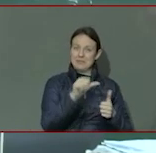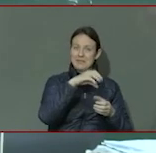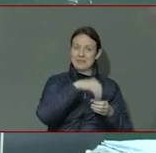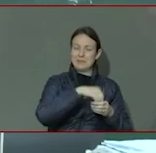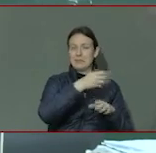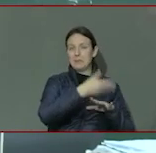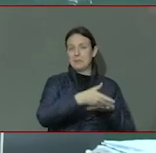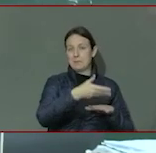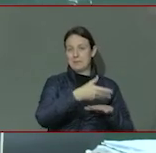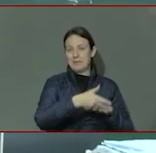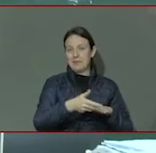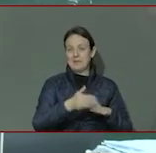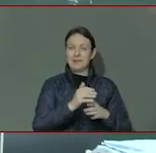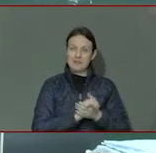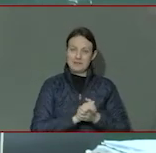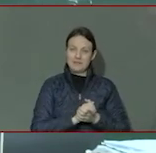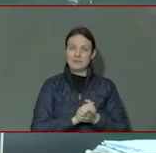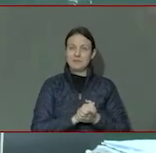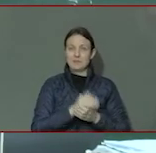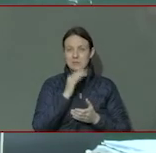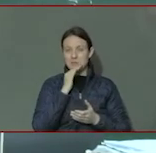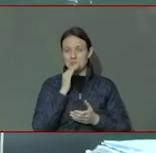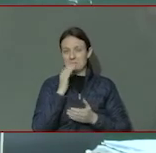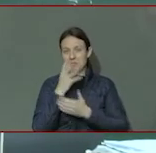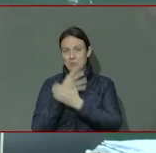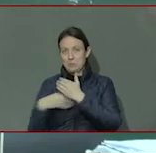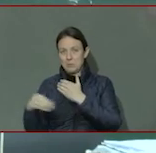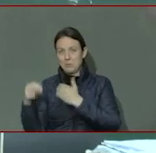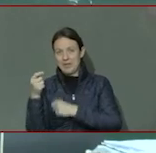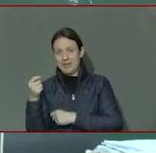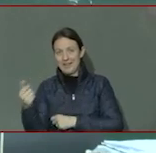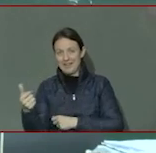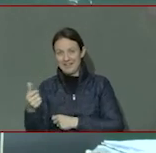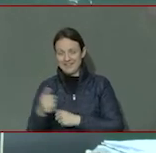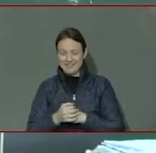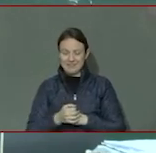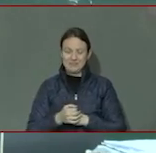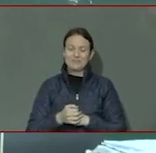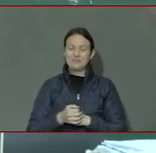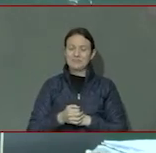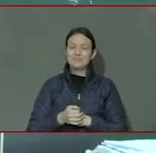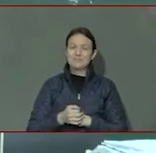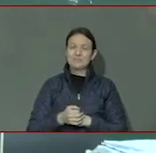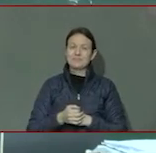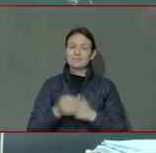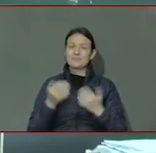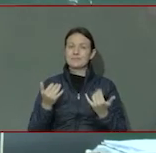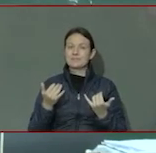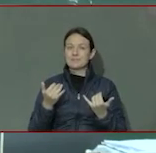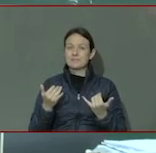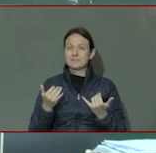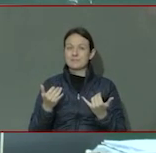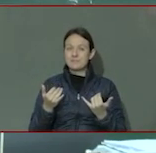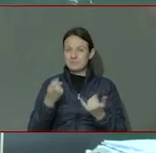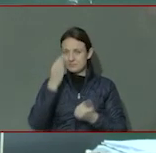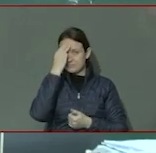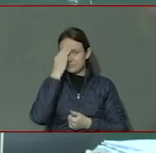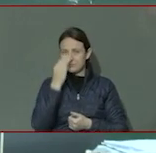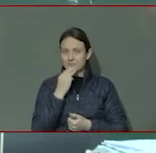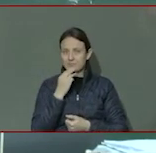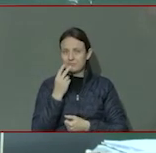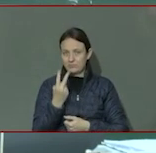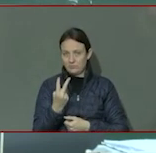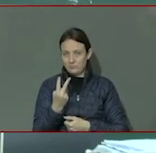reabsorption, not becoming part of the urine in the bladder. Now let's look at this number 2 as